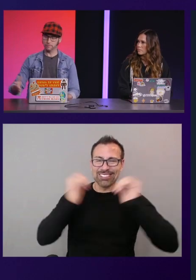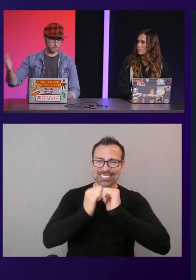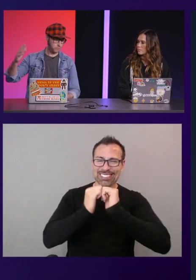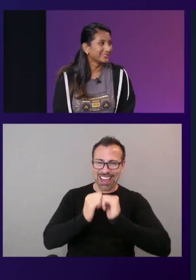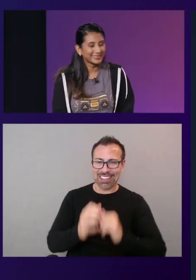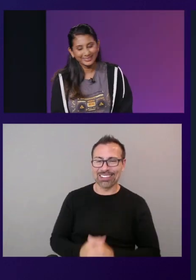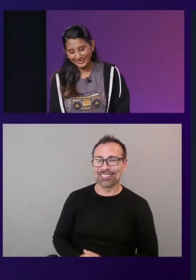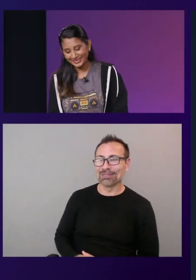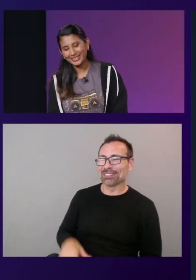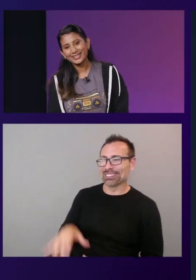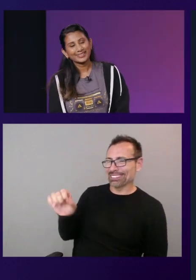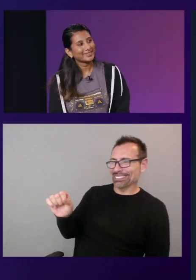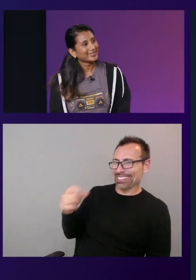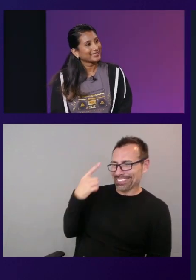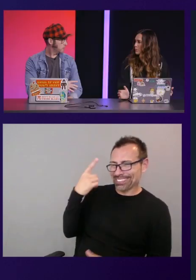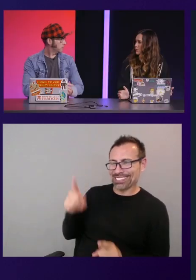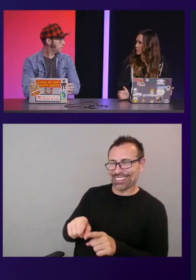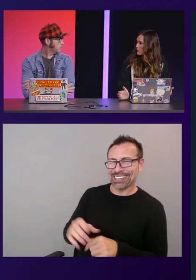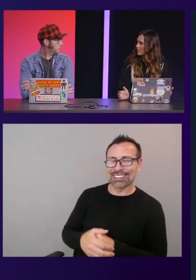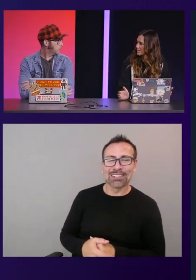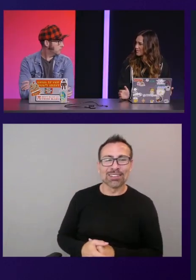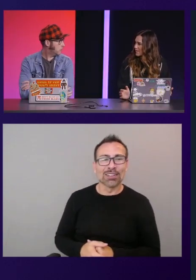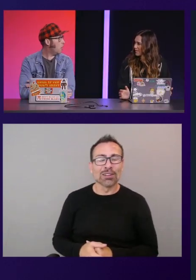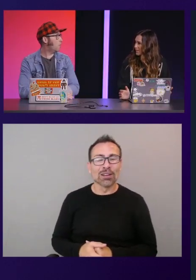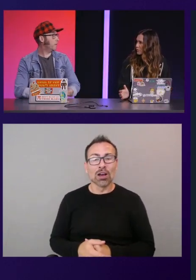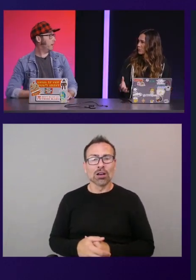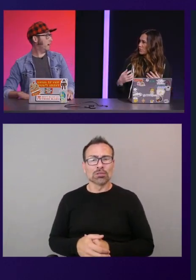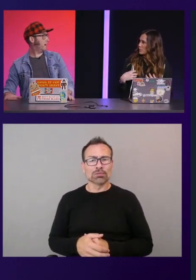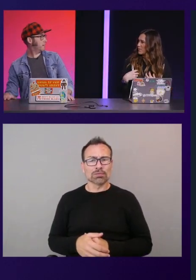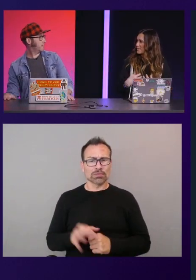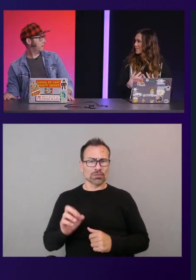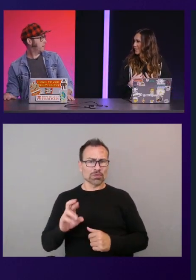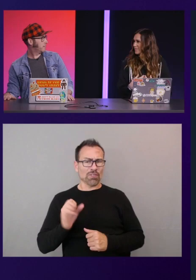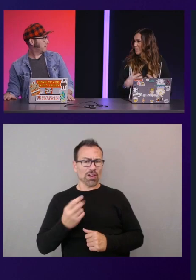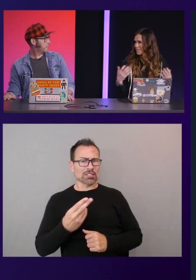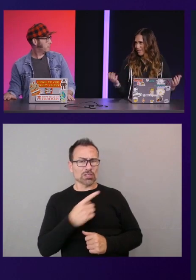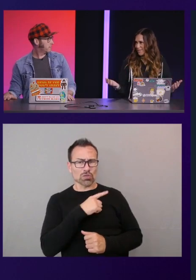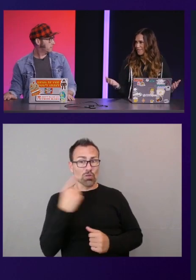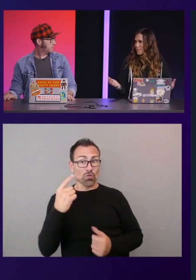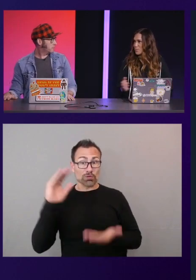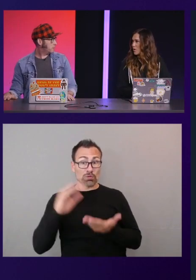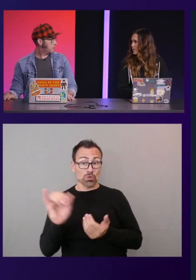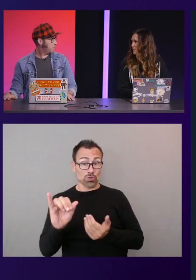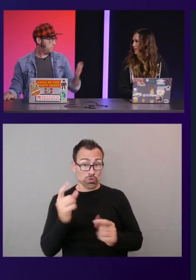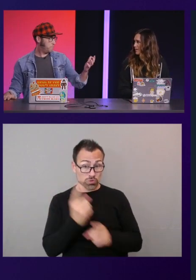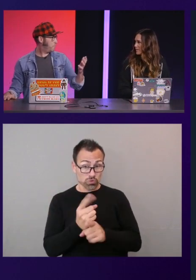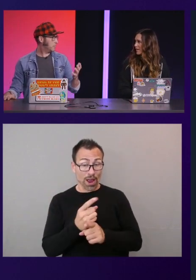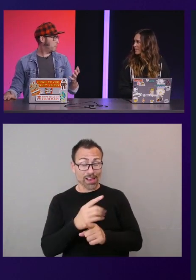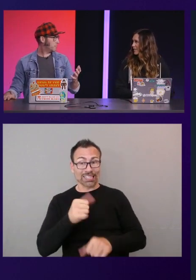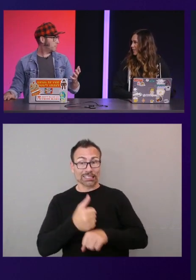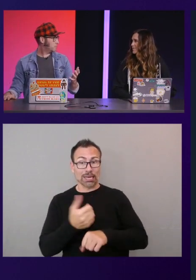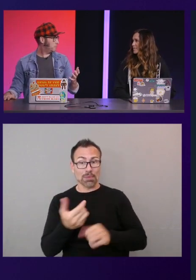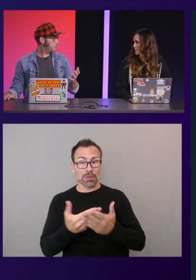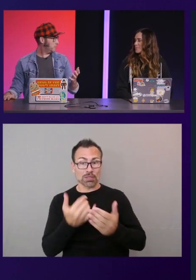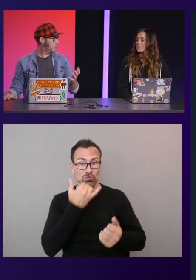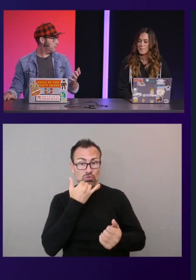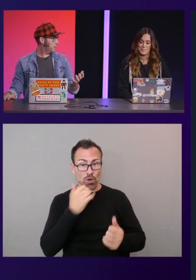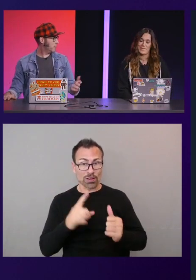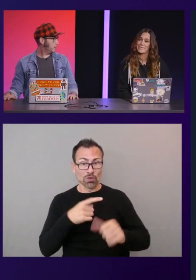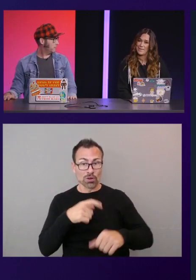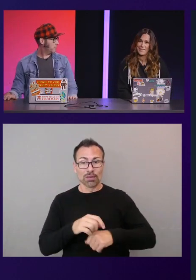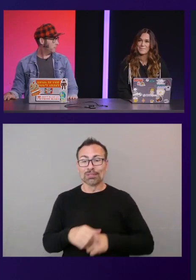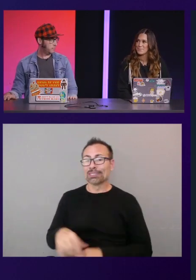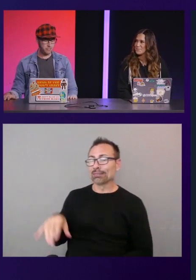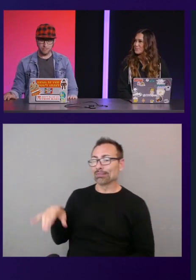completely agree. Very cool. I also think it reduces the risk, right? Oh, it reduces your risk of setting things up wrong as a beginner, right? Best practice is built in,